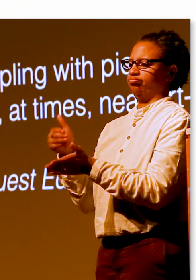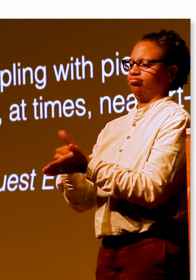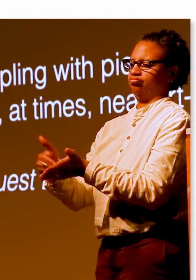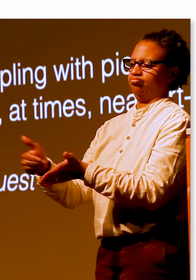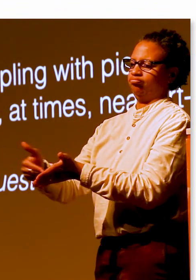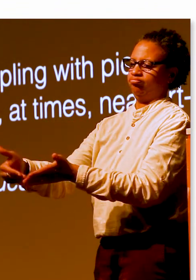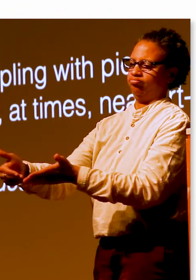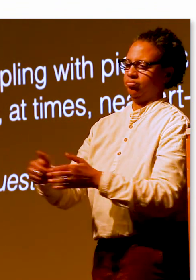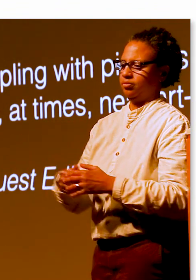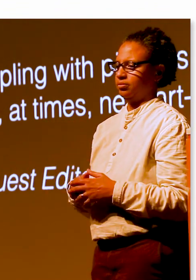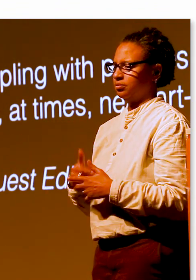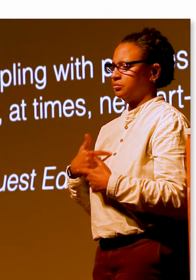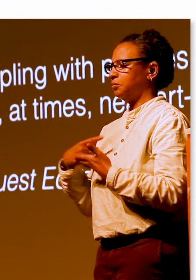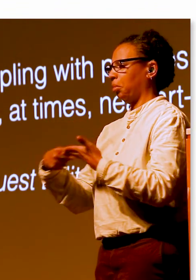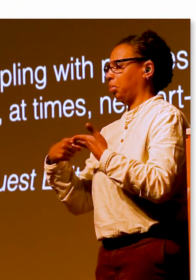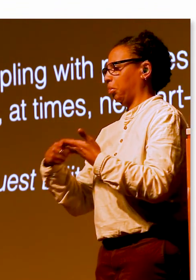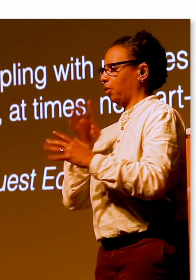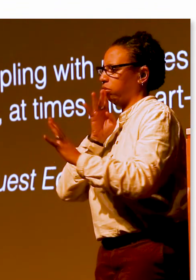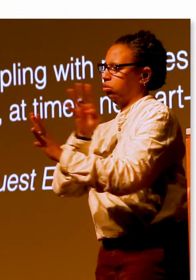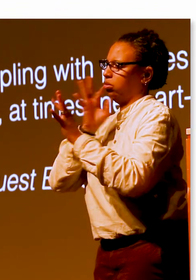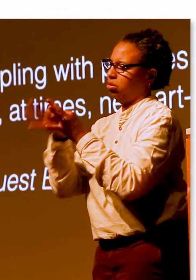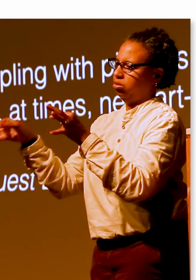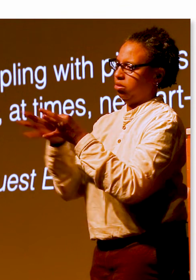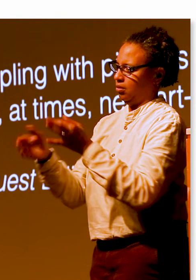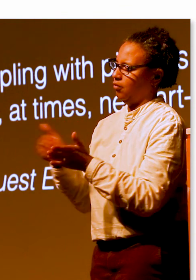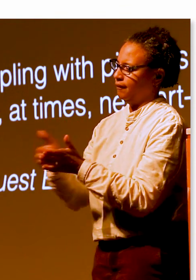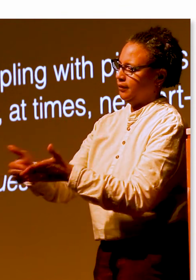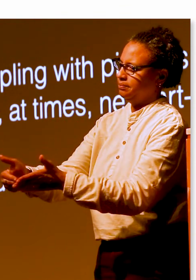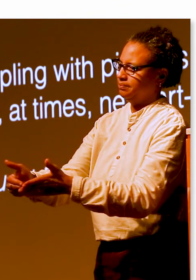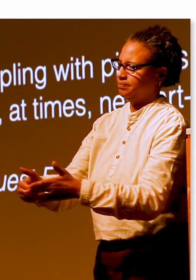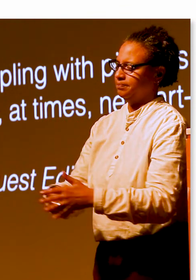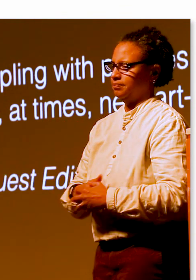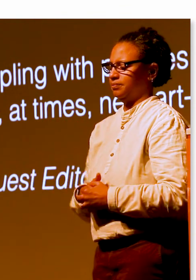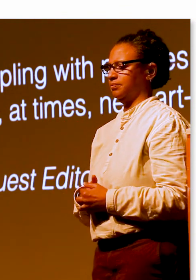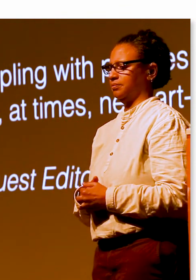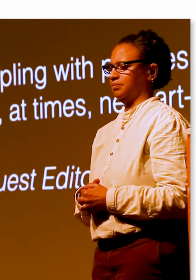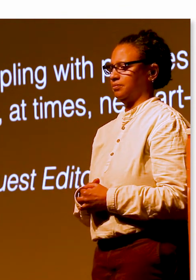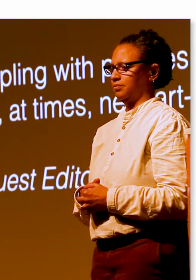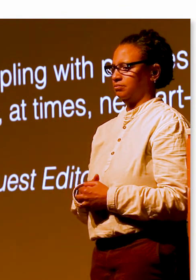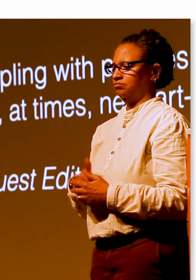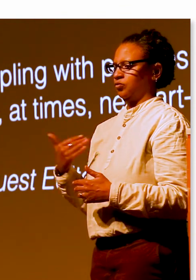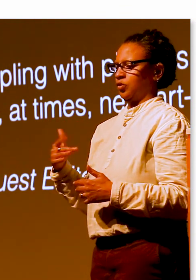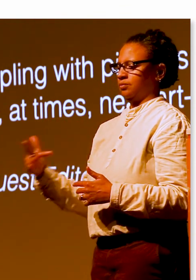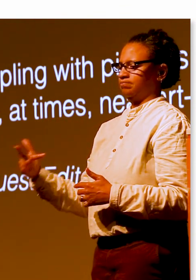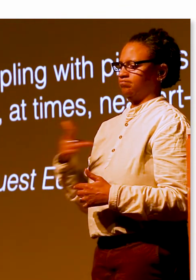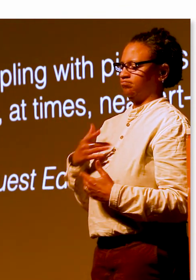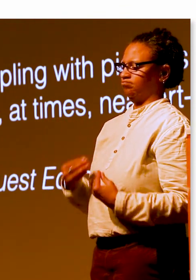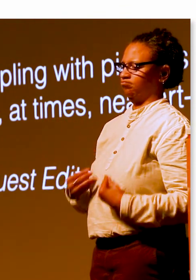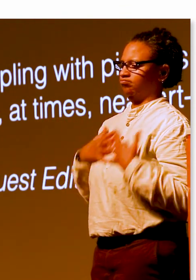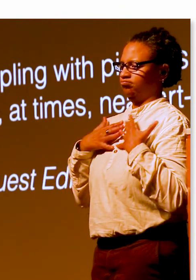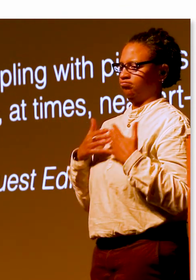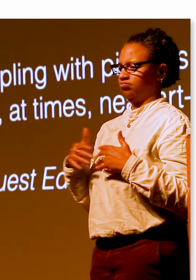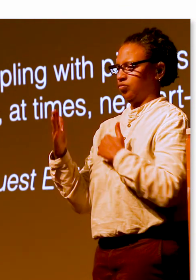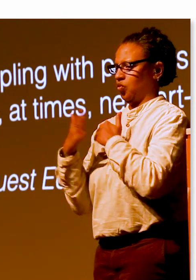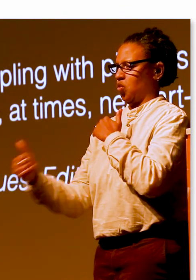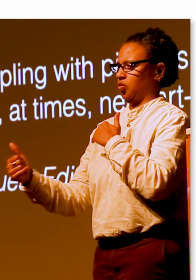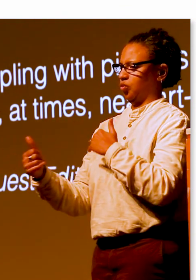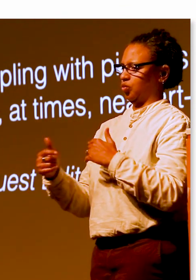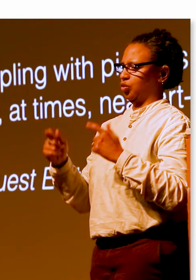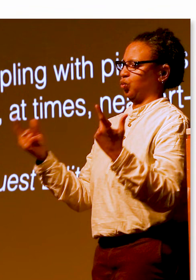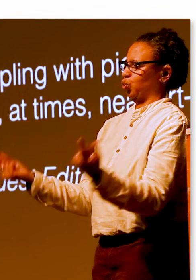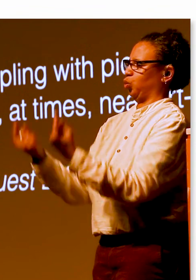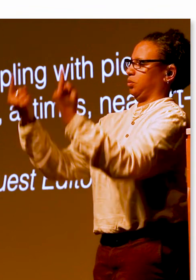love. But I feel like this quote in particular is such a call to action for each of us to think about what images